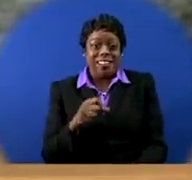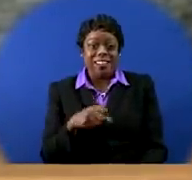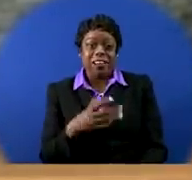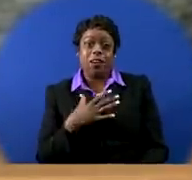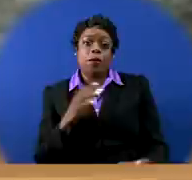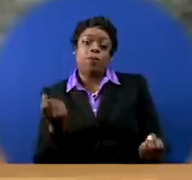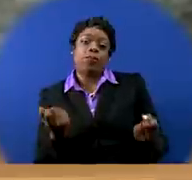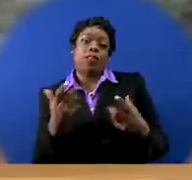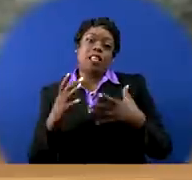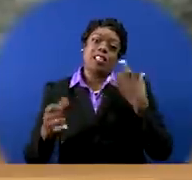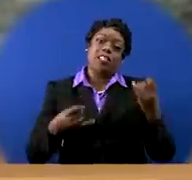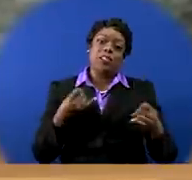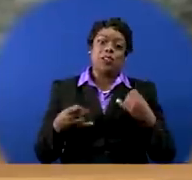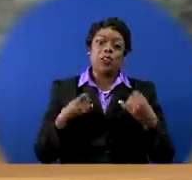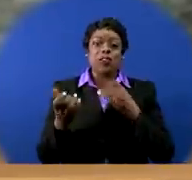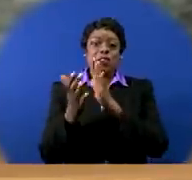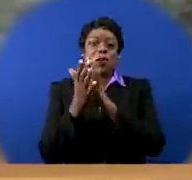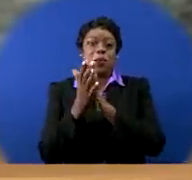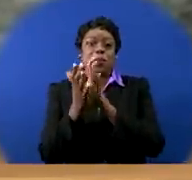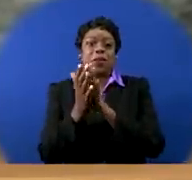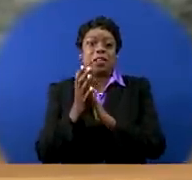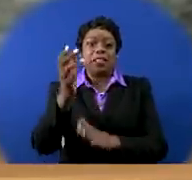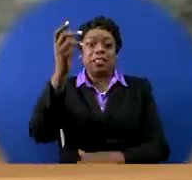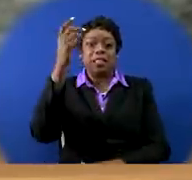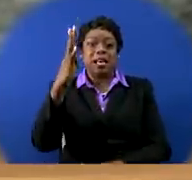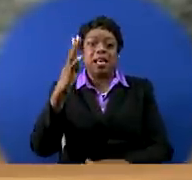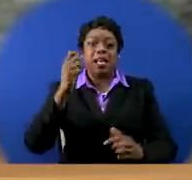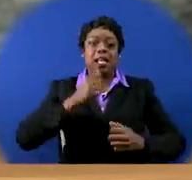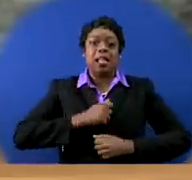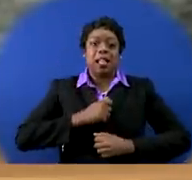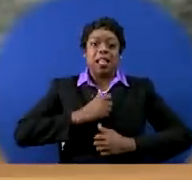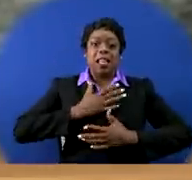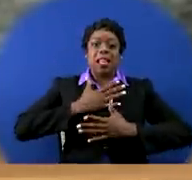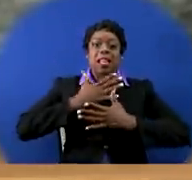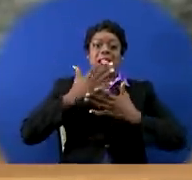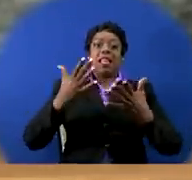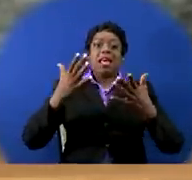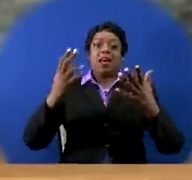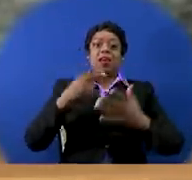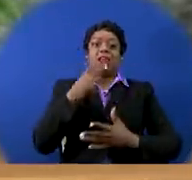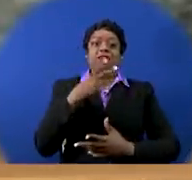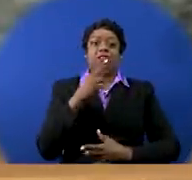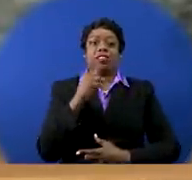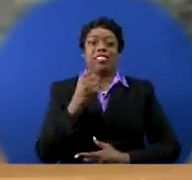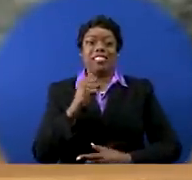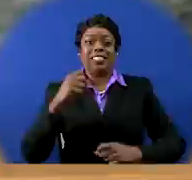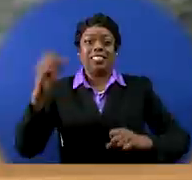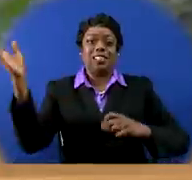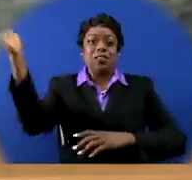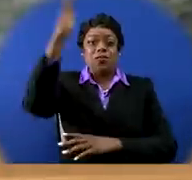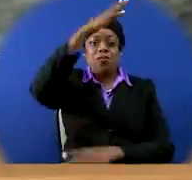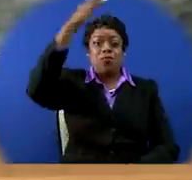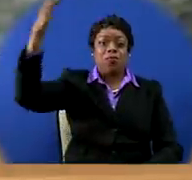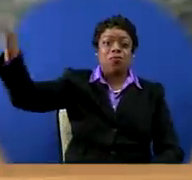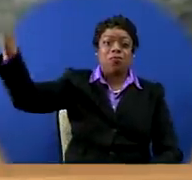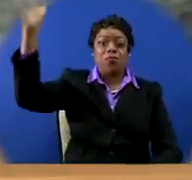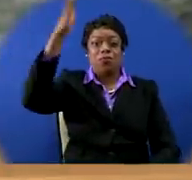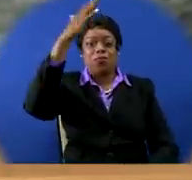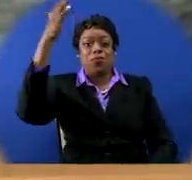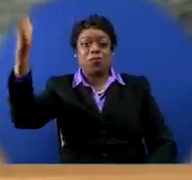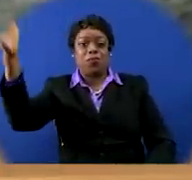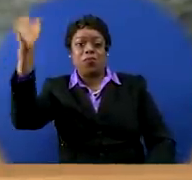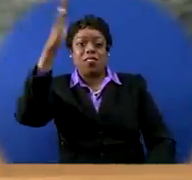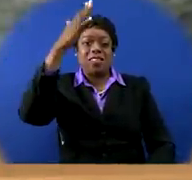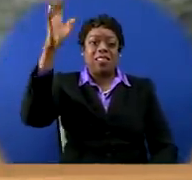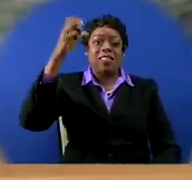began to joyfully praise God with loud voices for all the miracles they had seen. They're waving branches. They're putting their cloaks